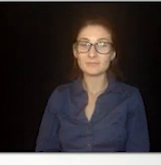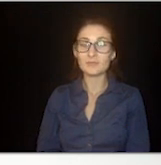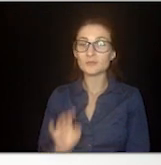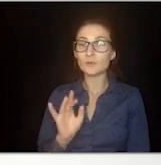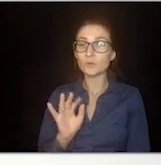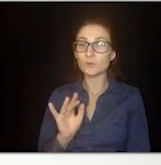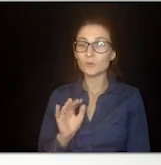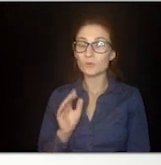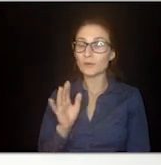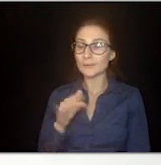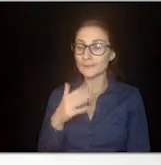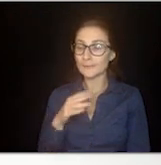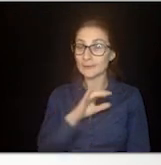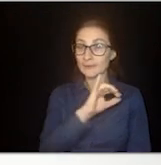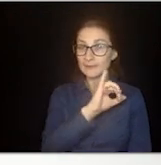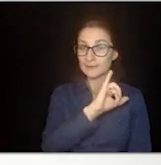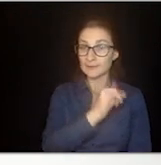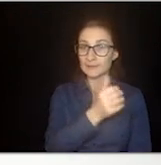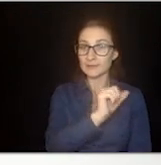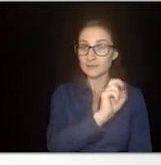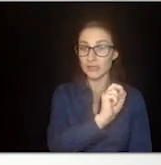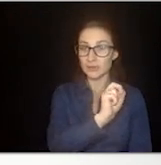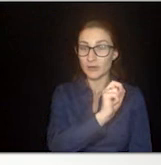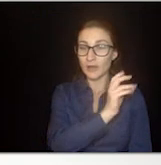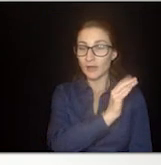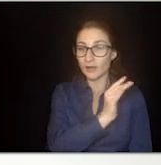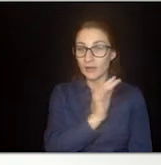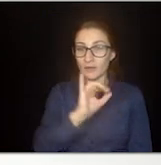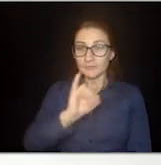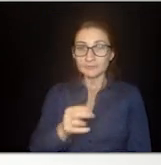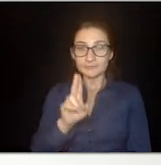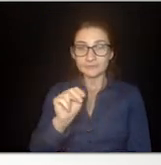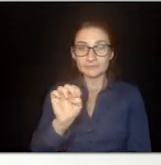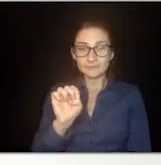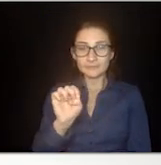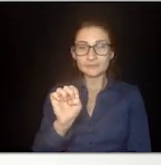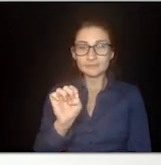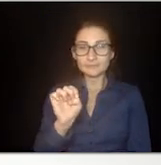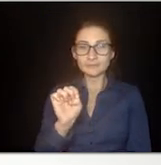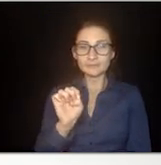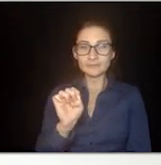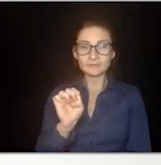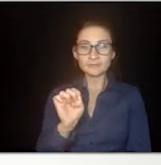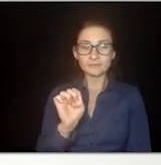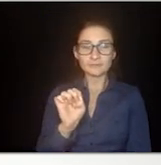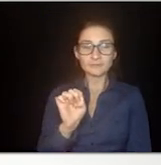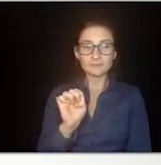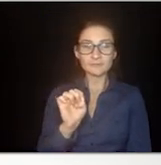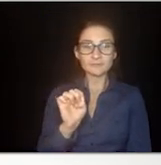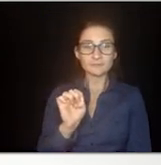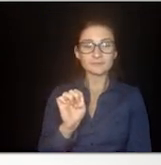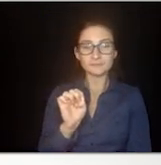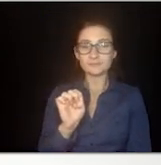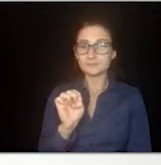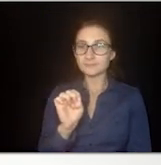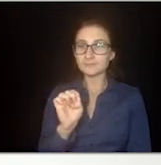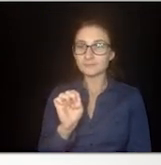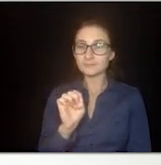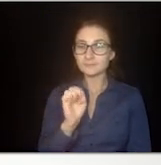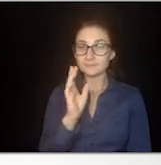when did the first one, so January to June, let's say. Using a switch